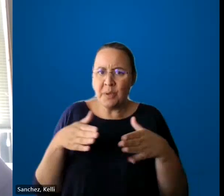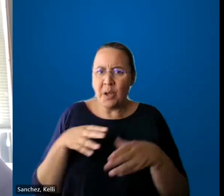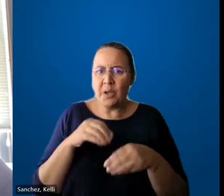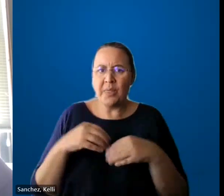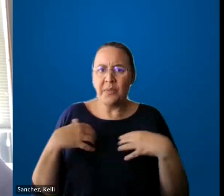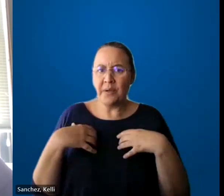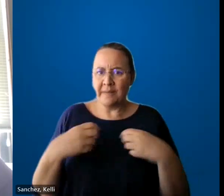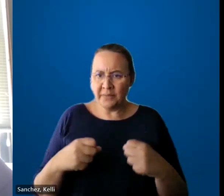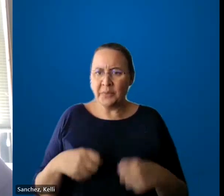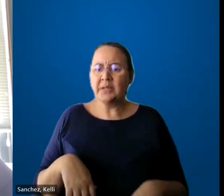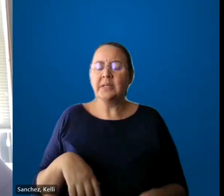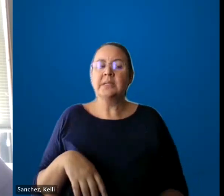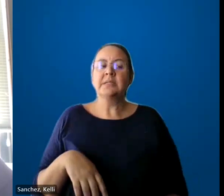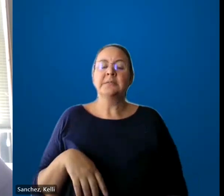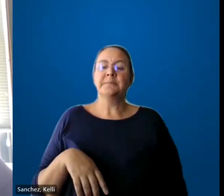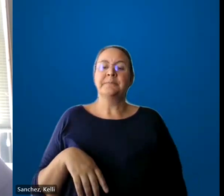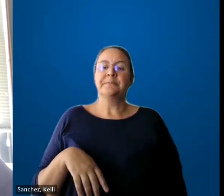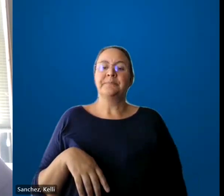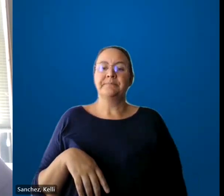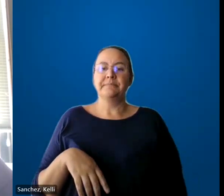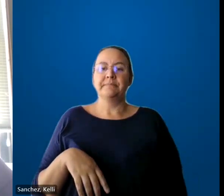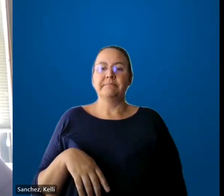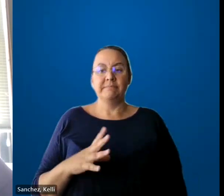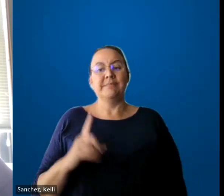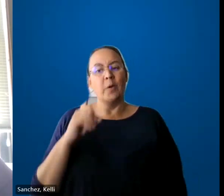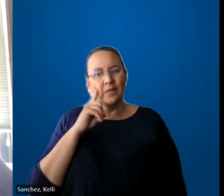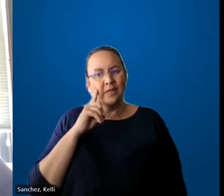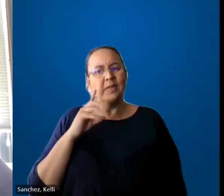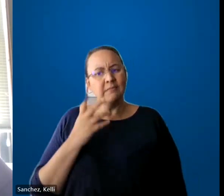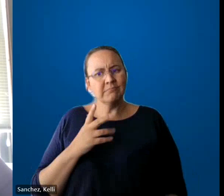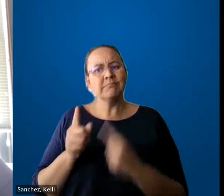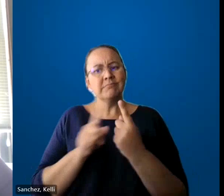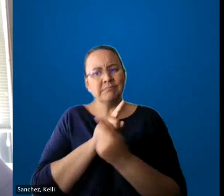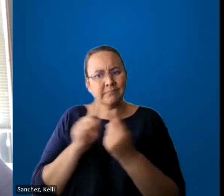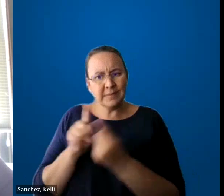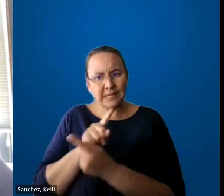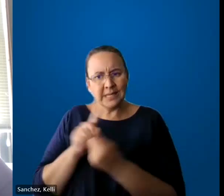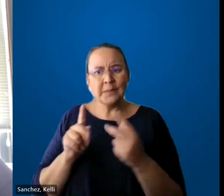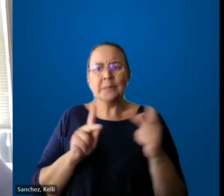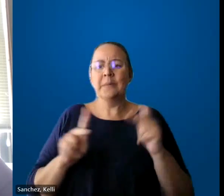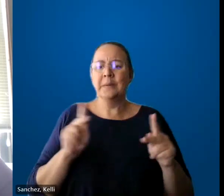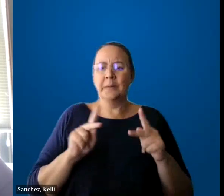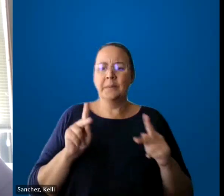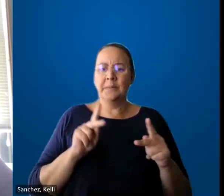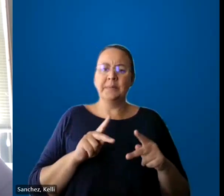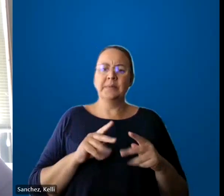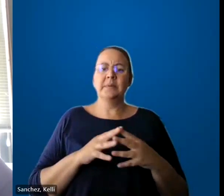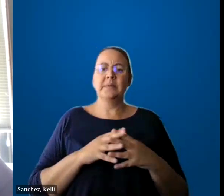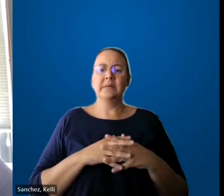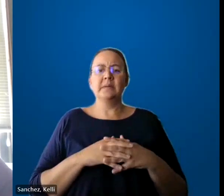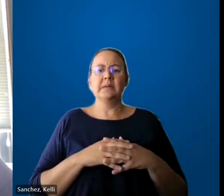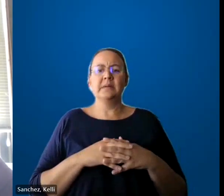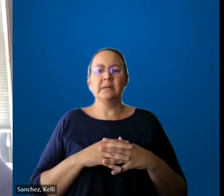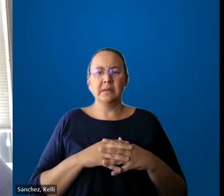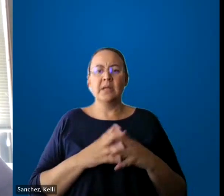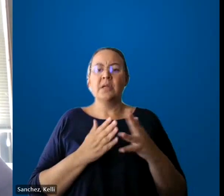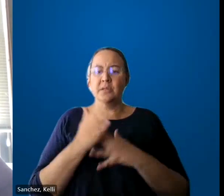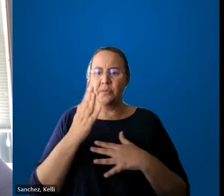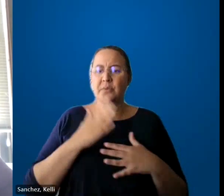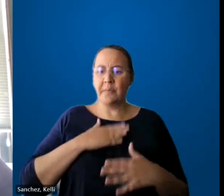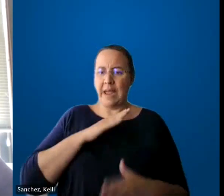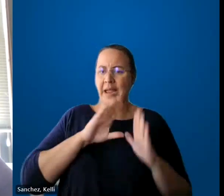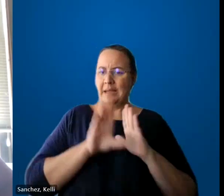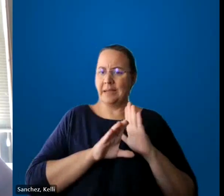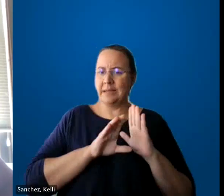scene. So I think that, just meeting people and through my